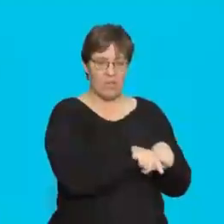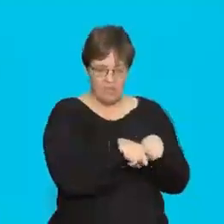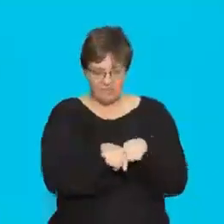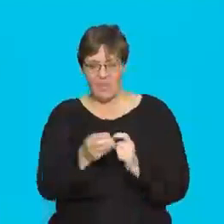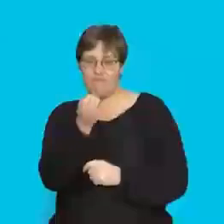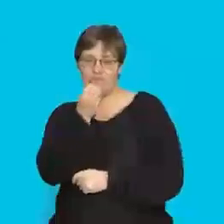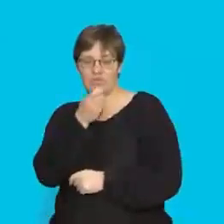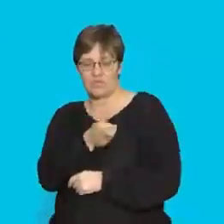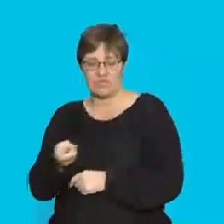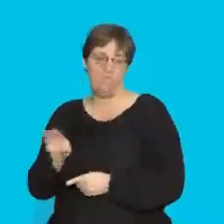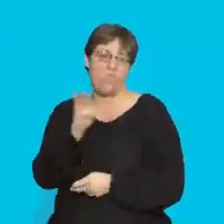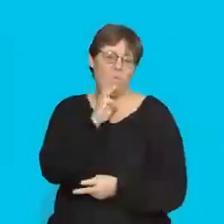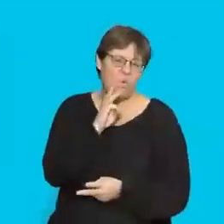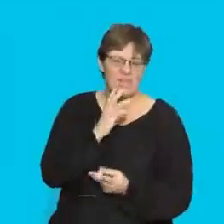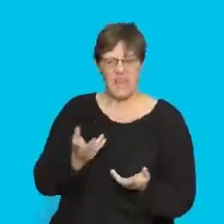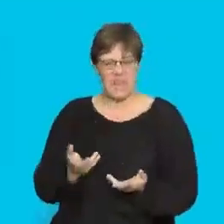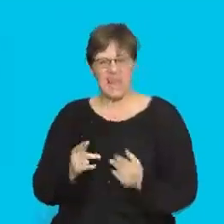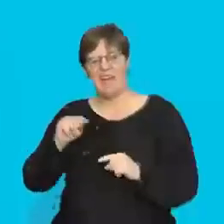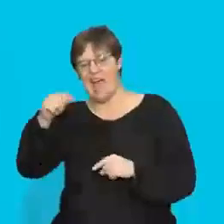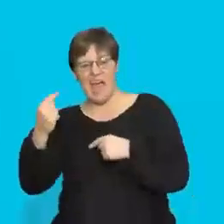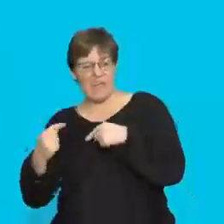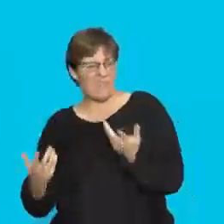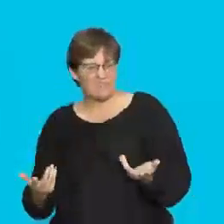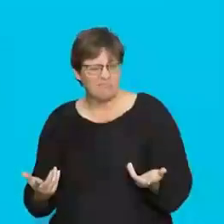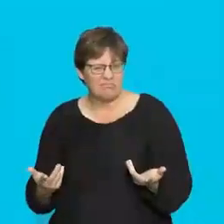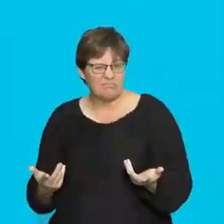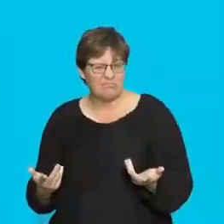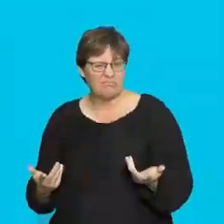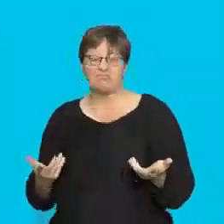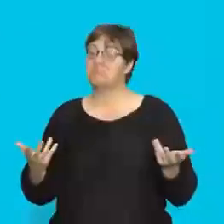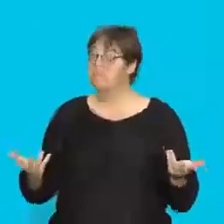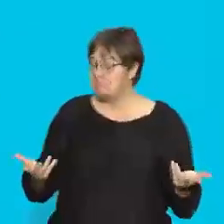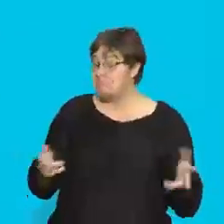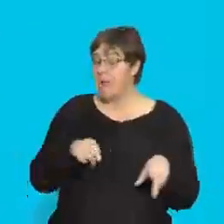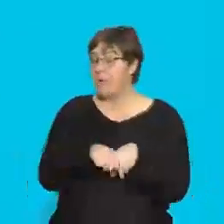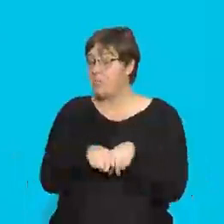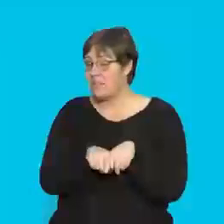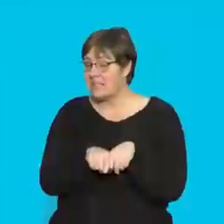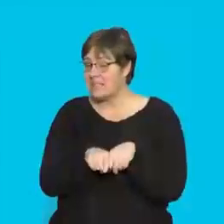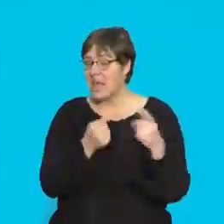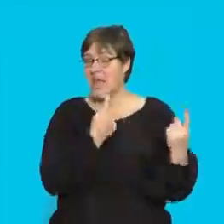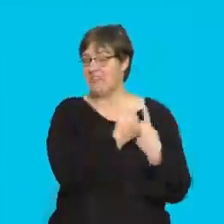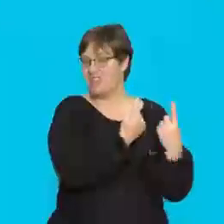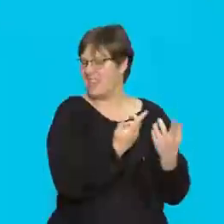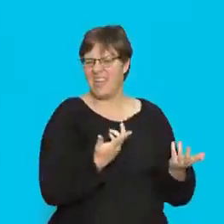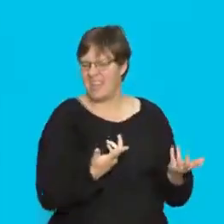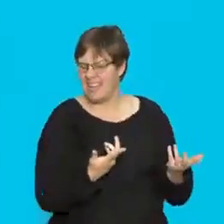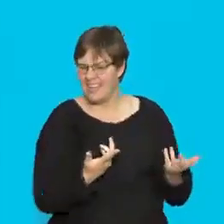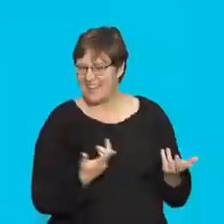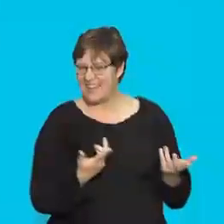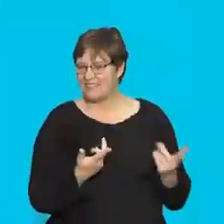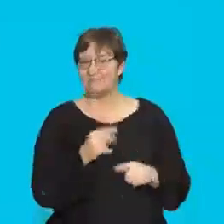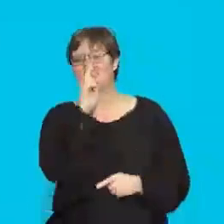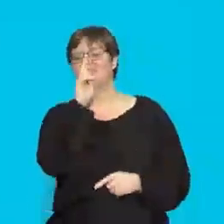natural environment are going to compete over food, water. Can you think of other things you